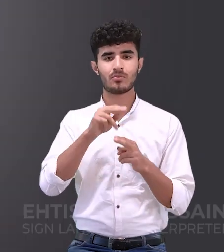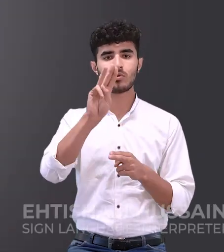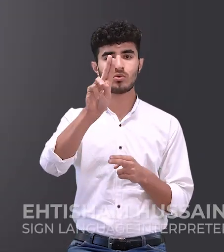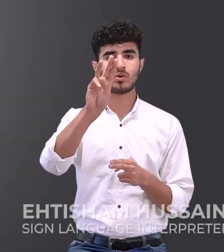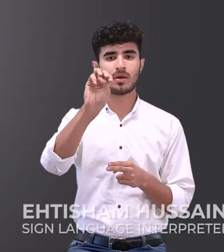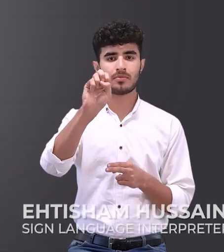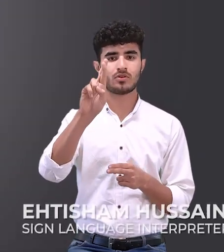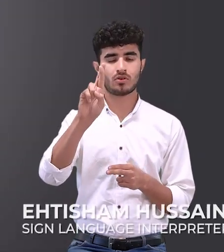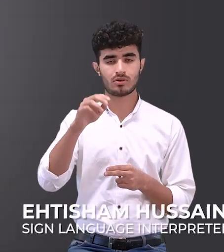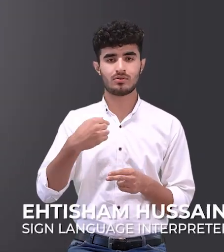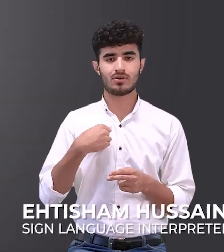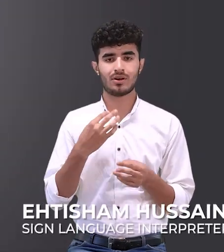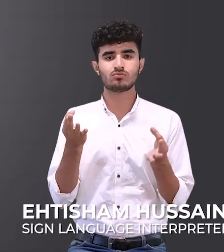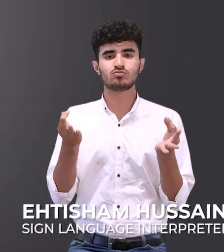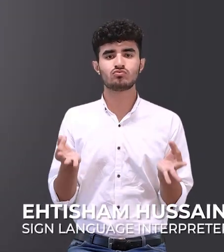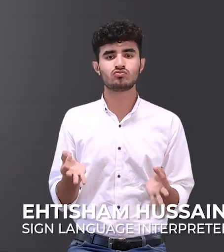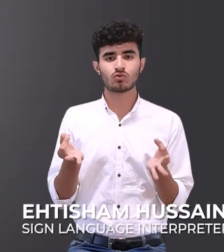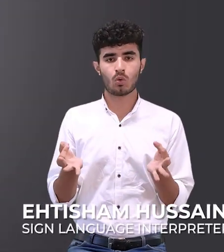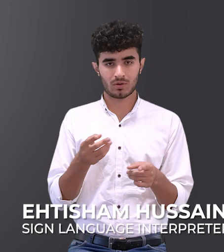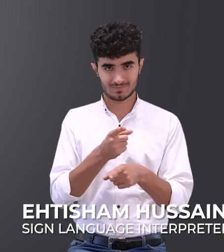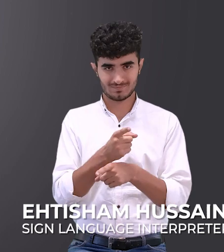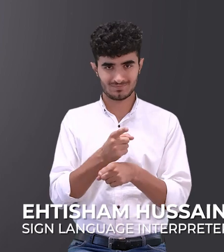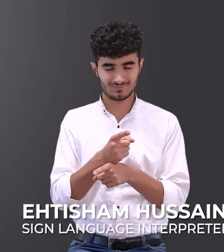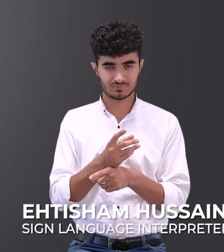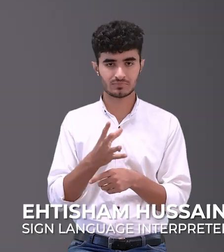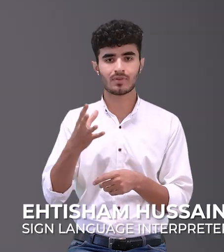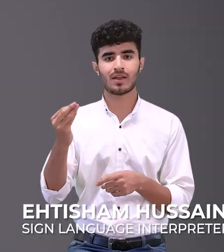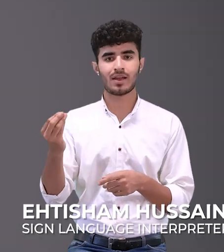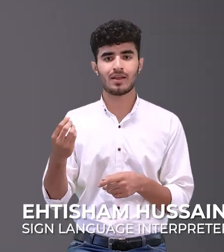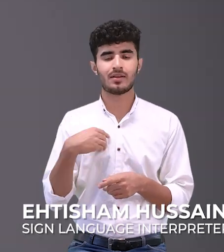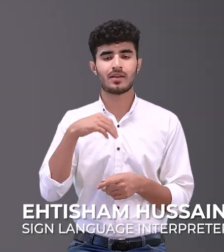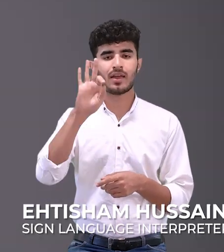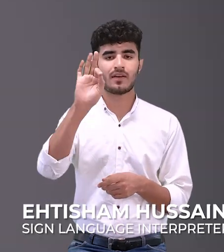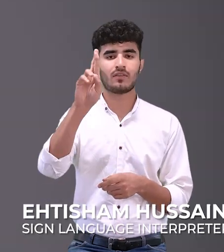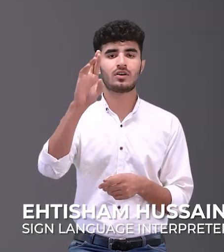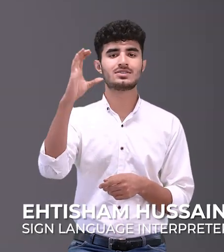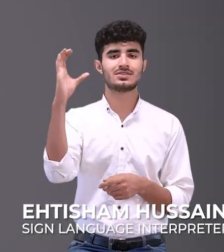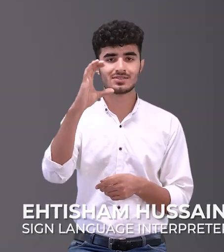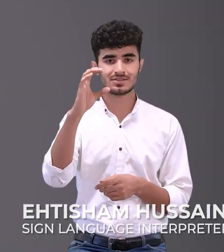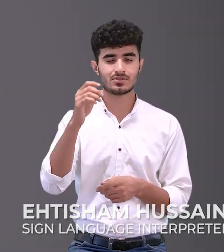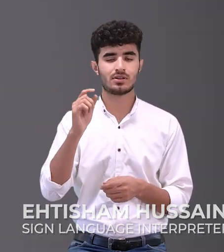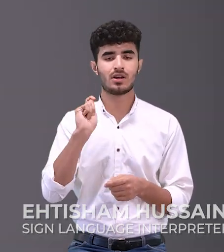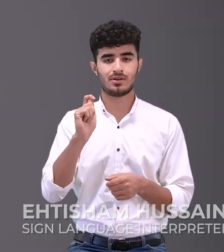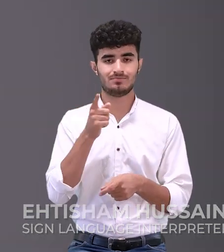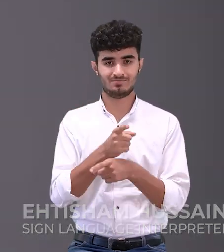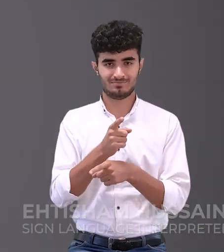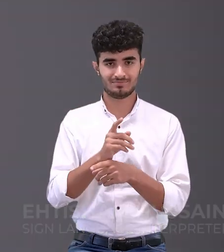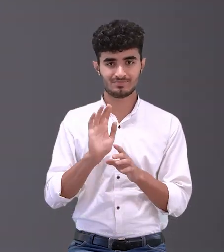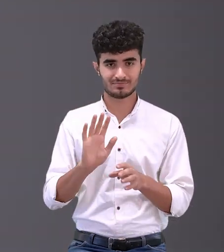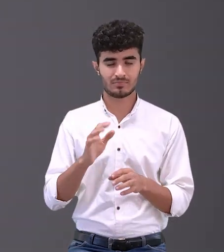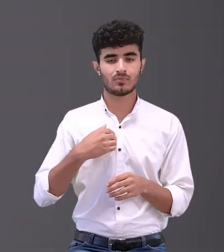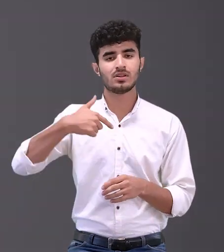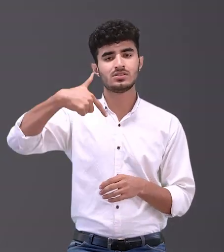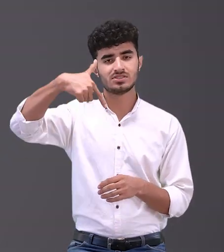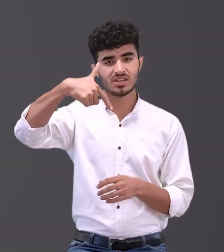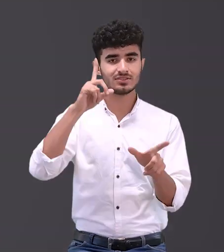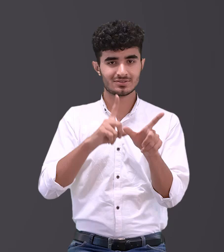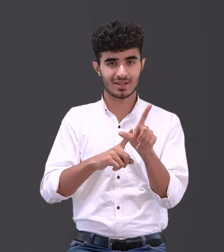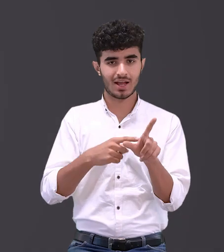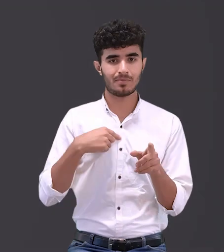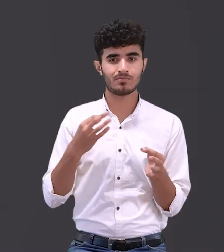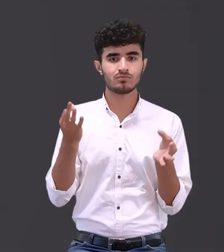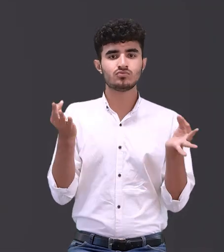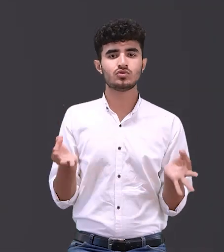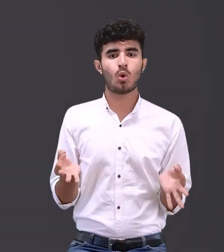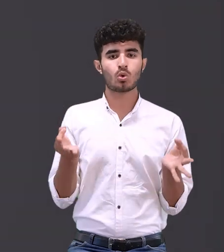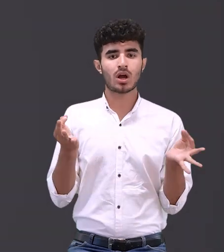instructor and an FRC movement specialist. I've been teaching yoga for a little over 7 years now.